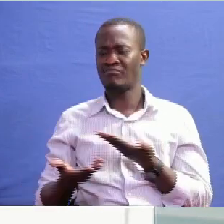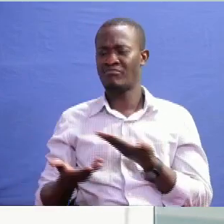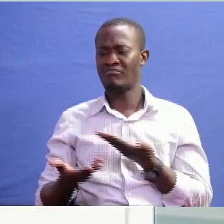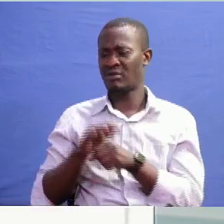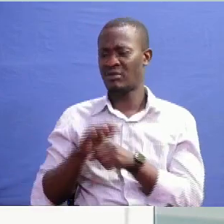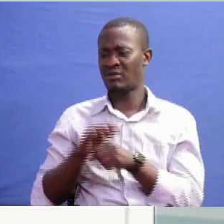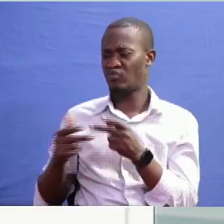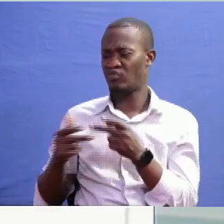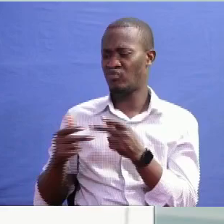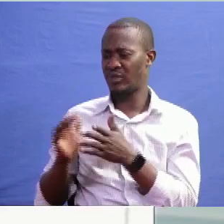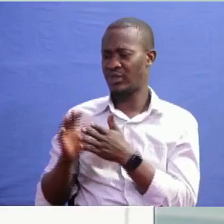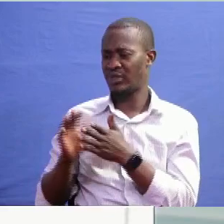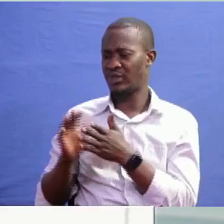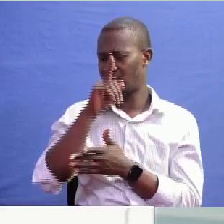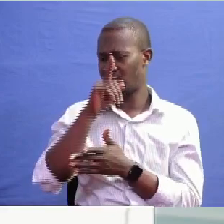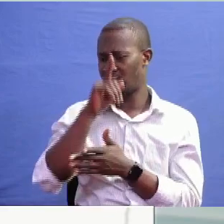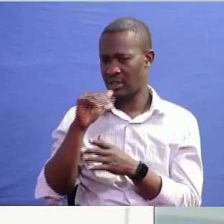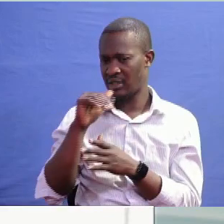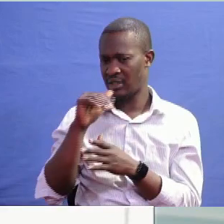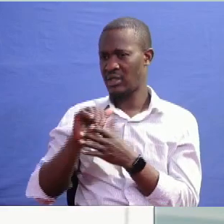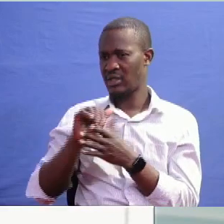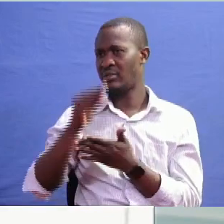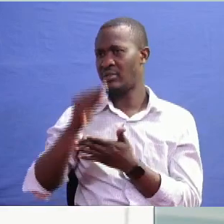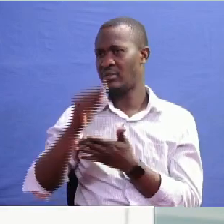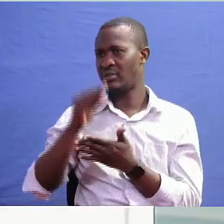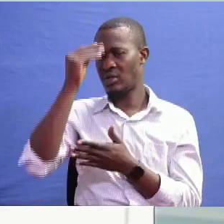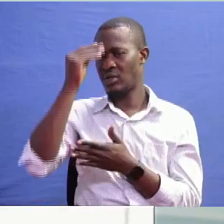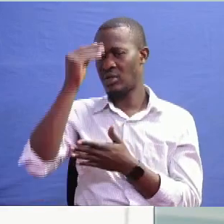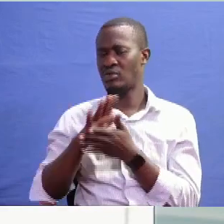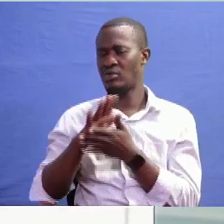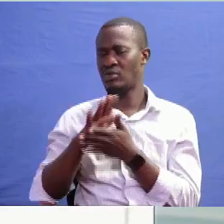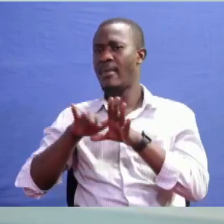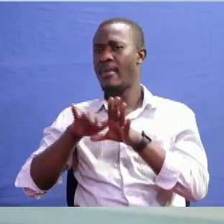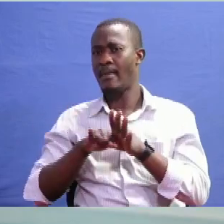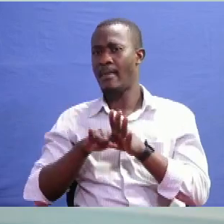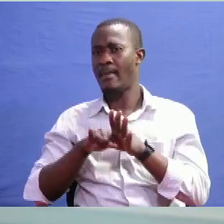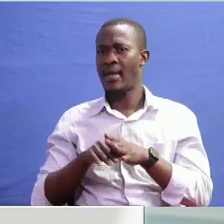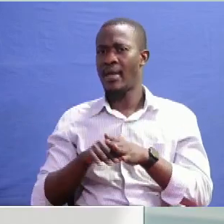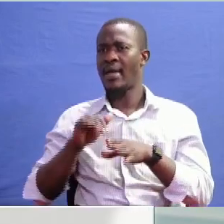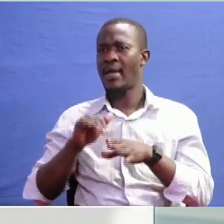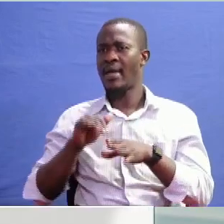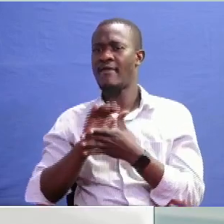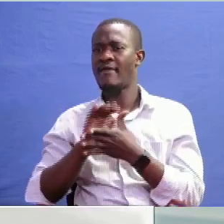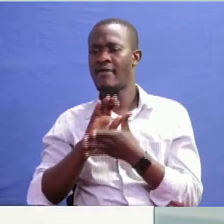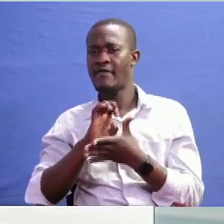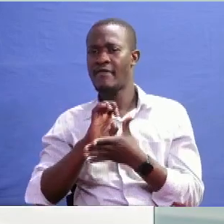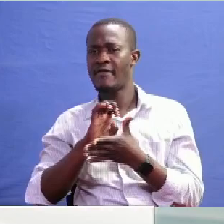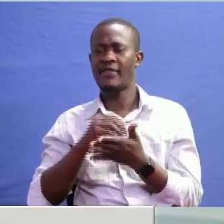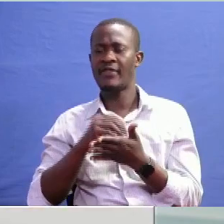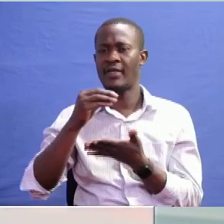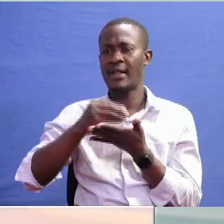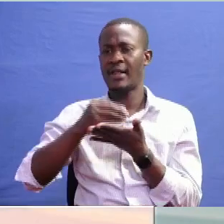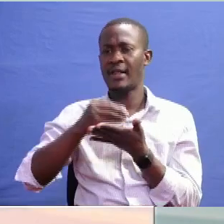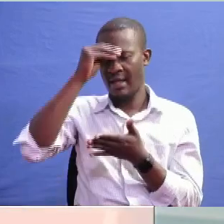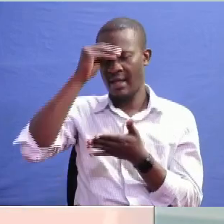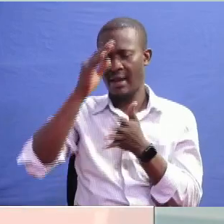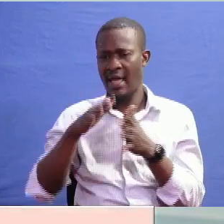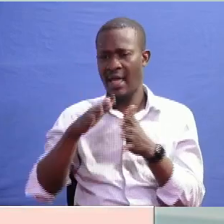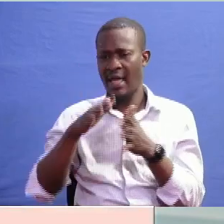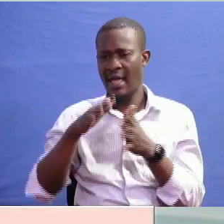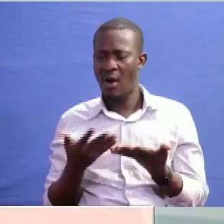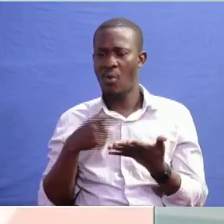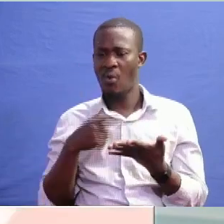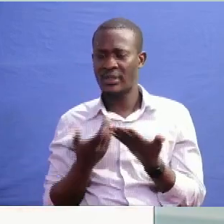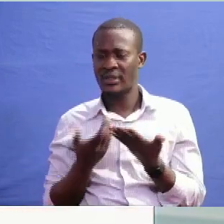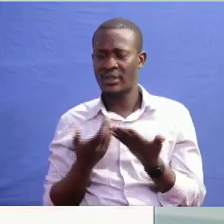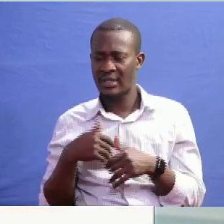course, serious questions among education stakeholders, even the learners themselves, and they're just wondering the rationale